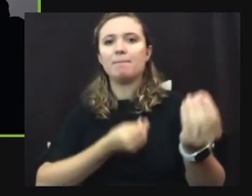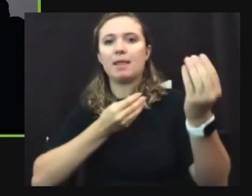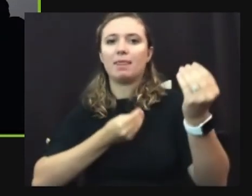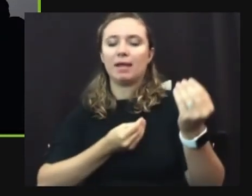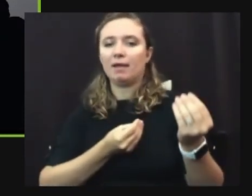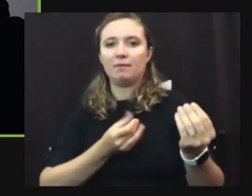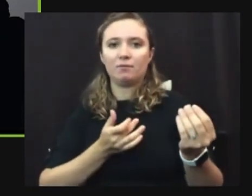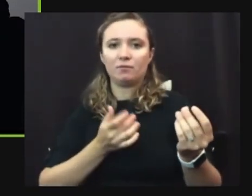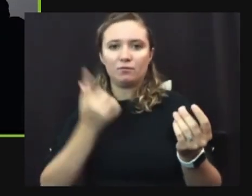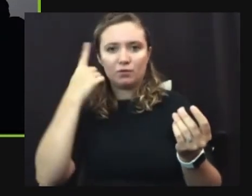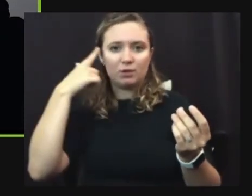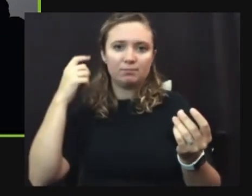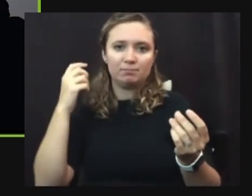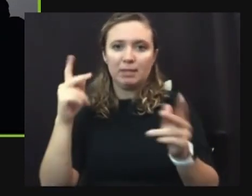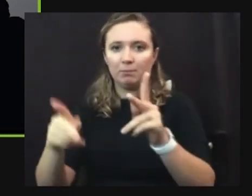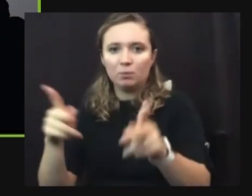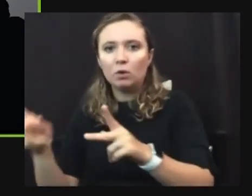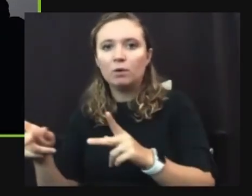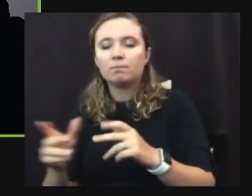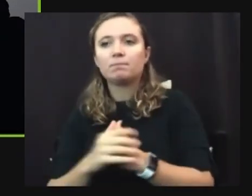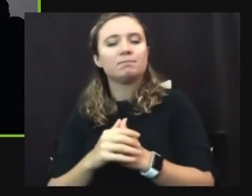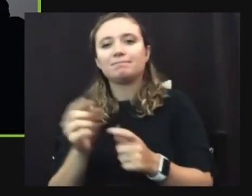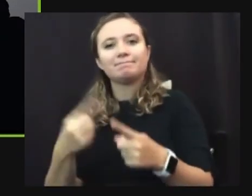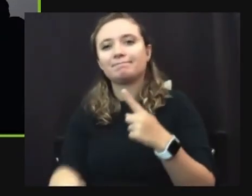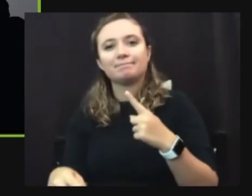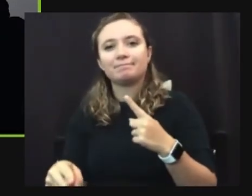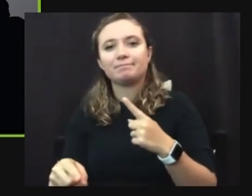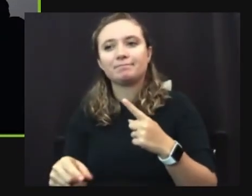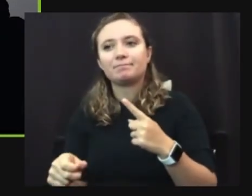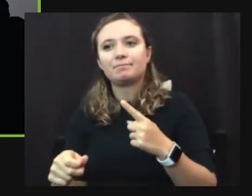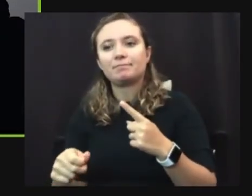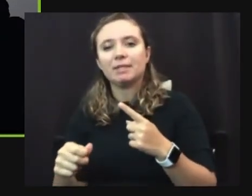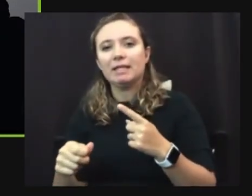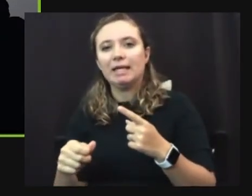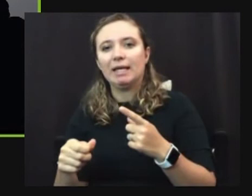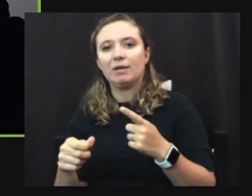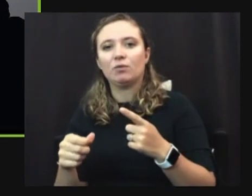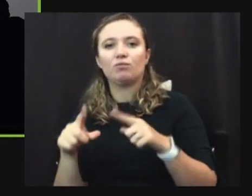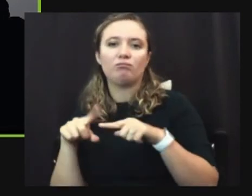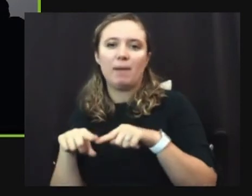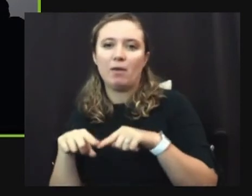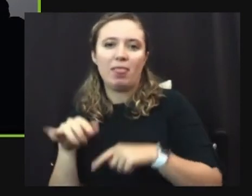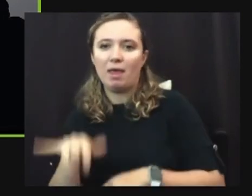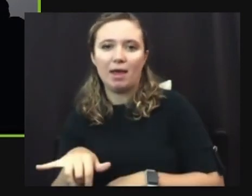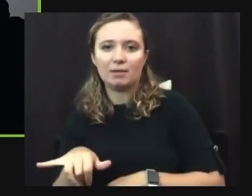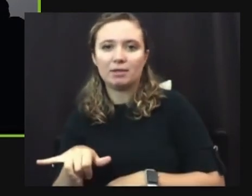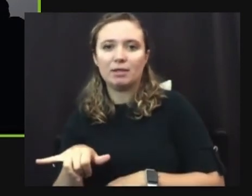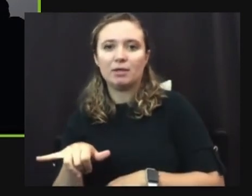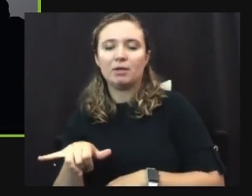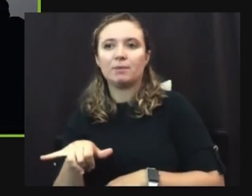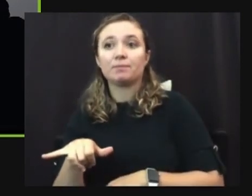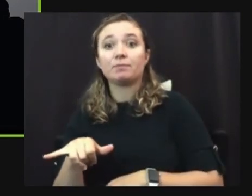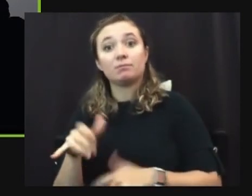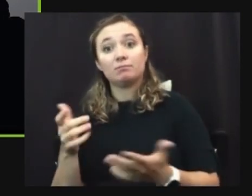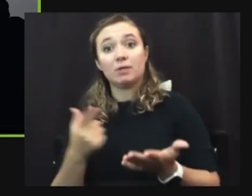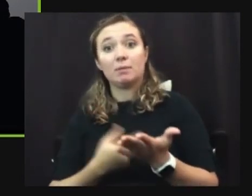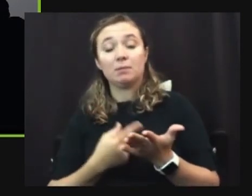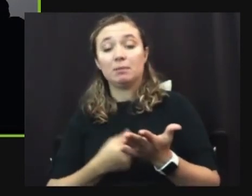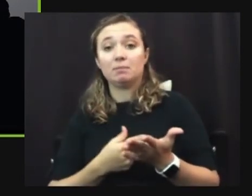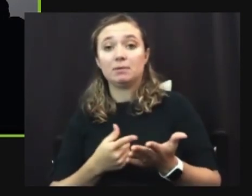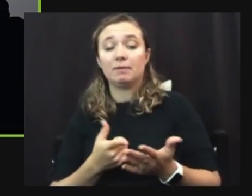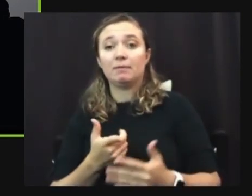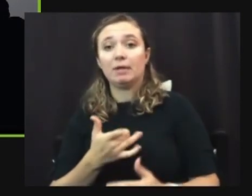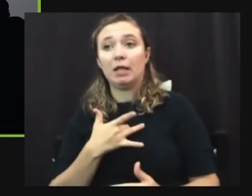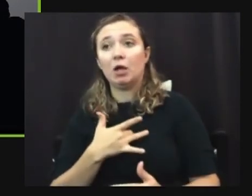feel. You can't just keep doing that. It saves time and resources because